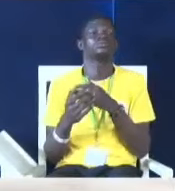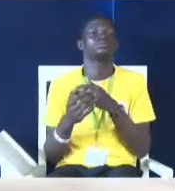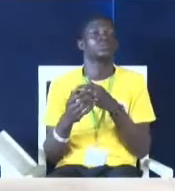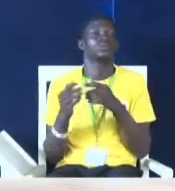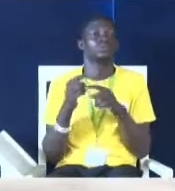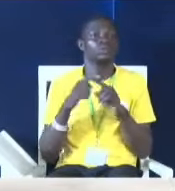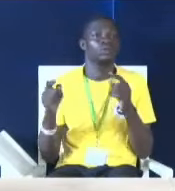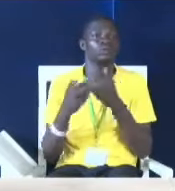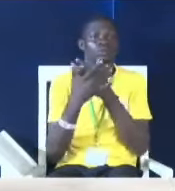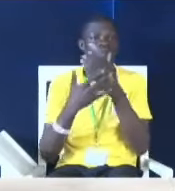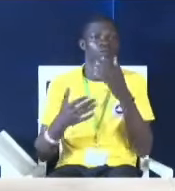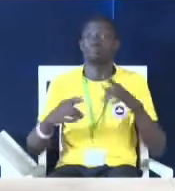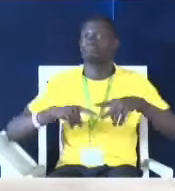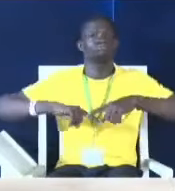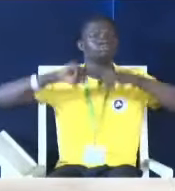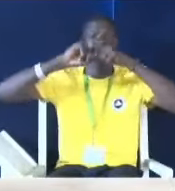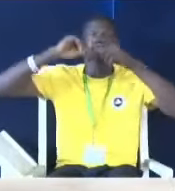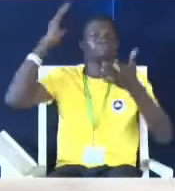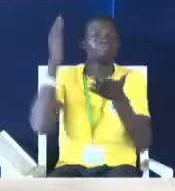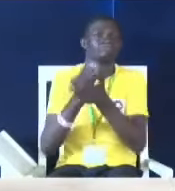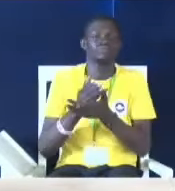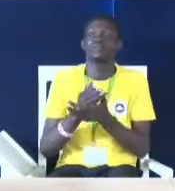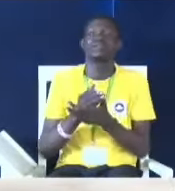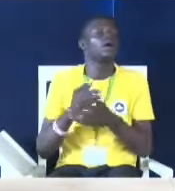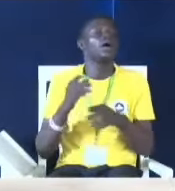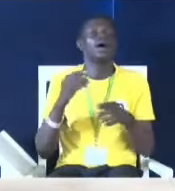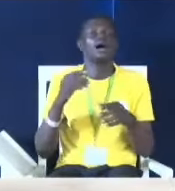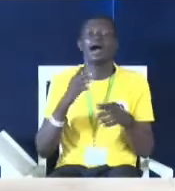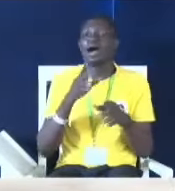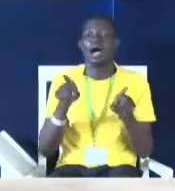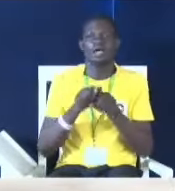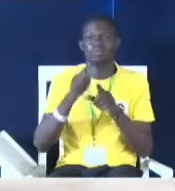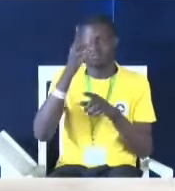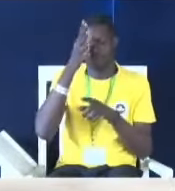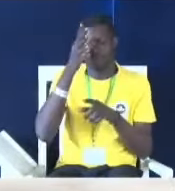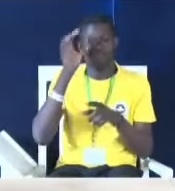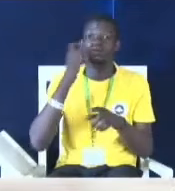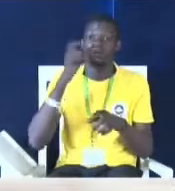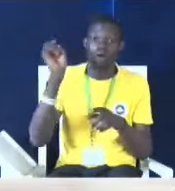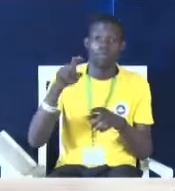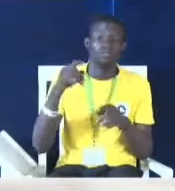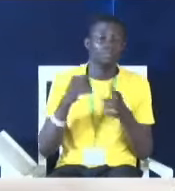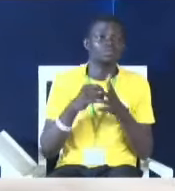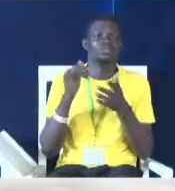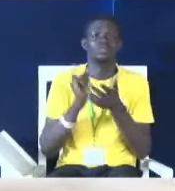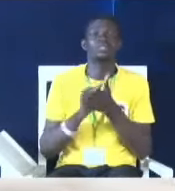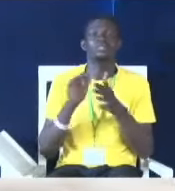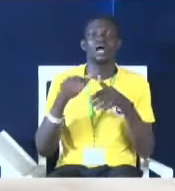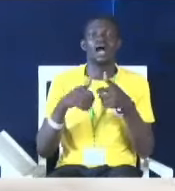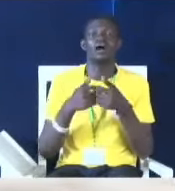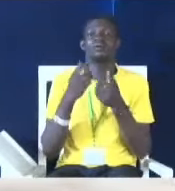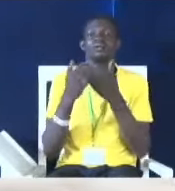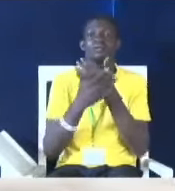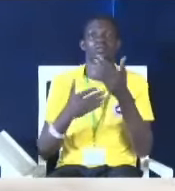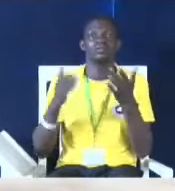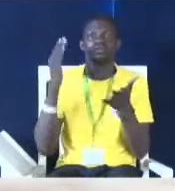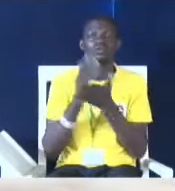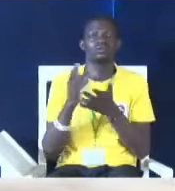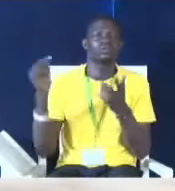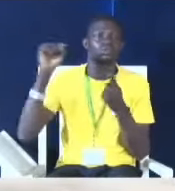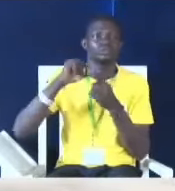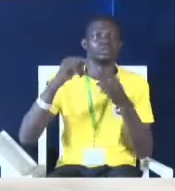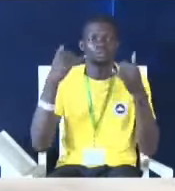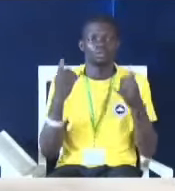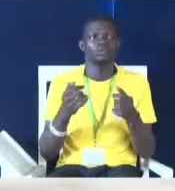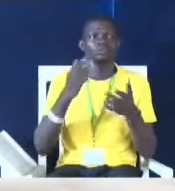but the bleeding has stopped. As daddy declared it, so it was, that bleeding stopped. Up till now,